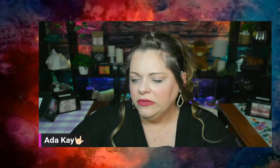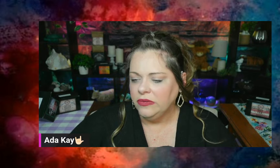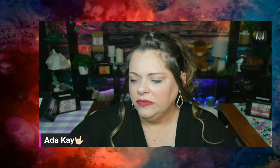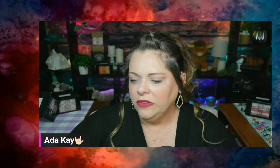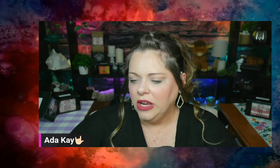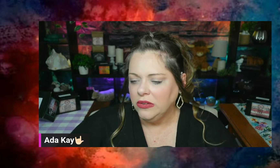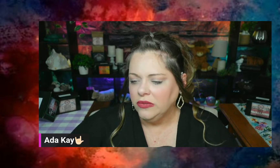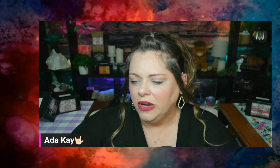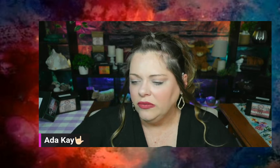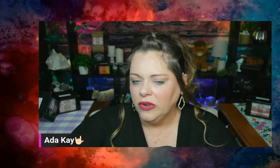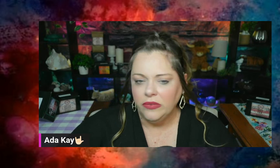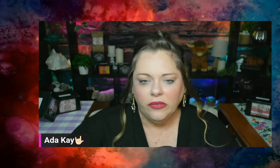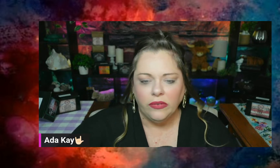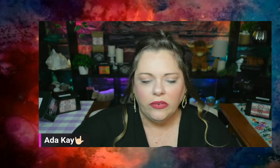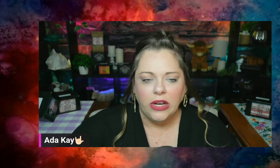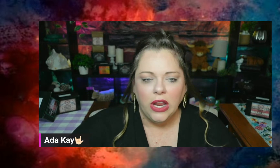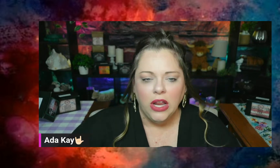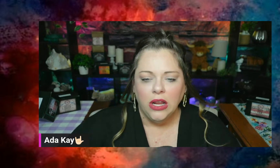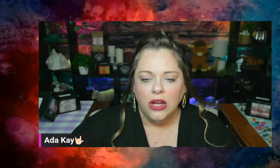Van.